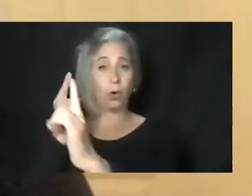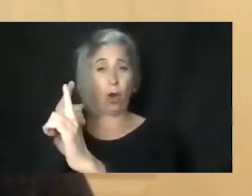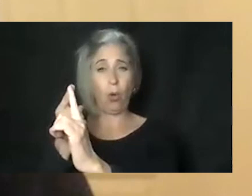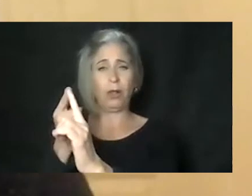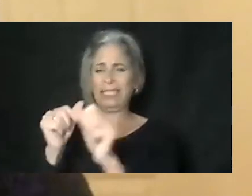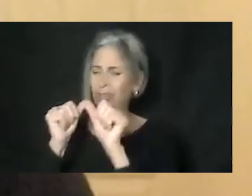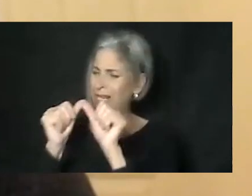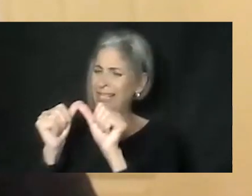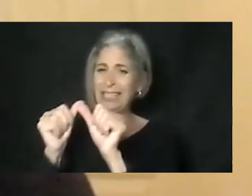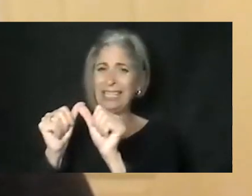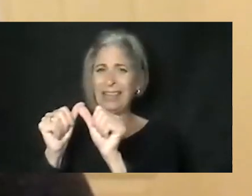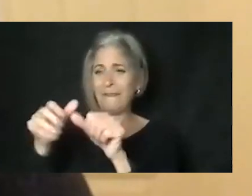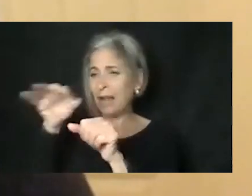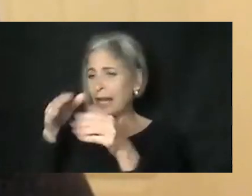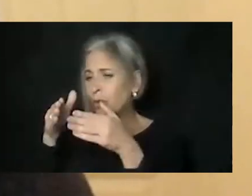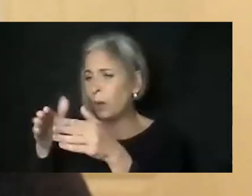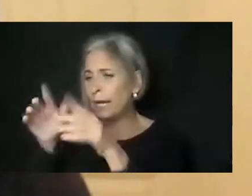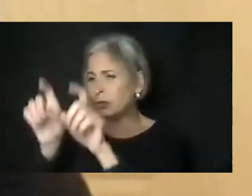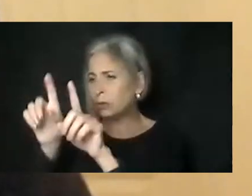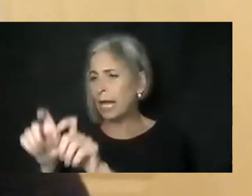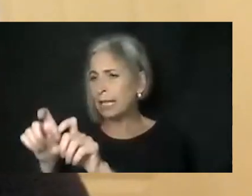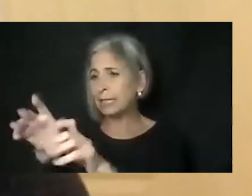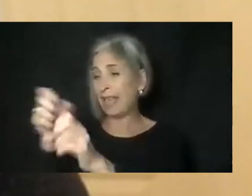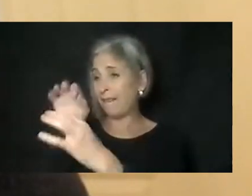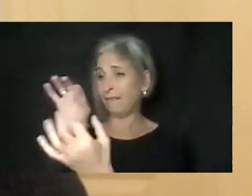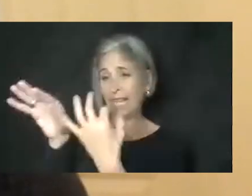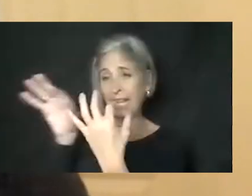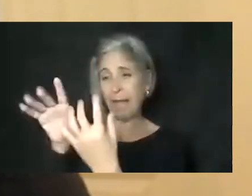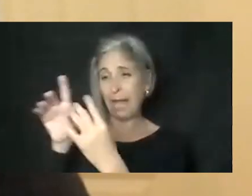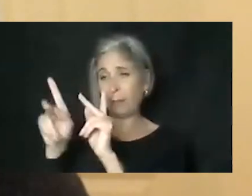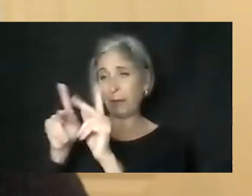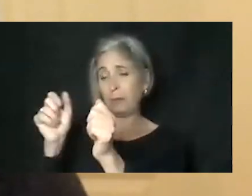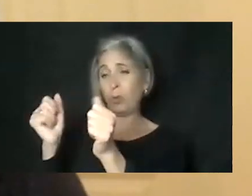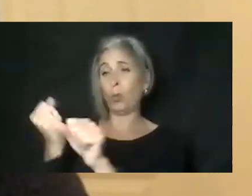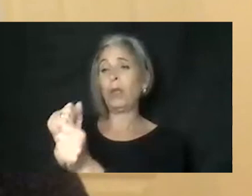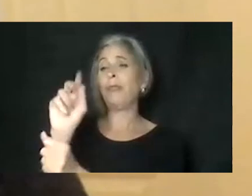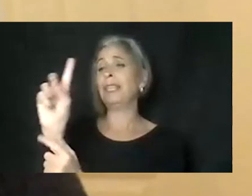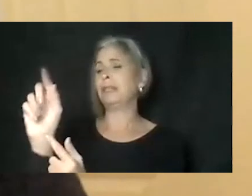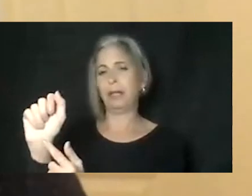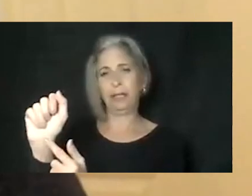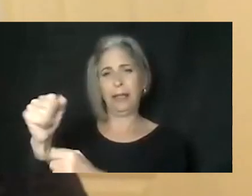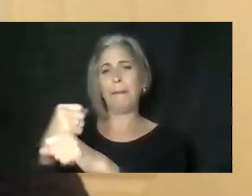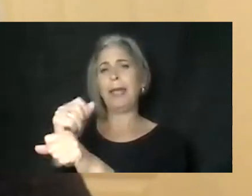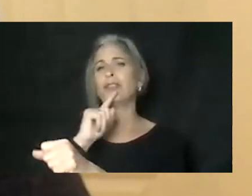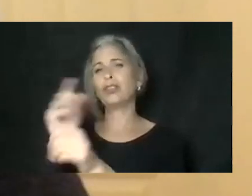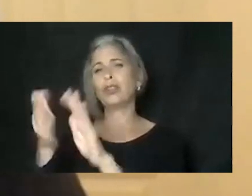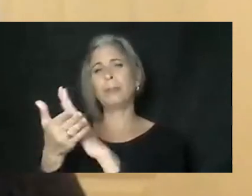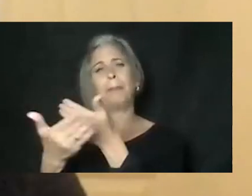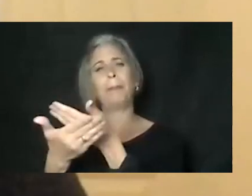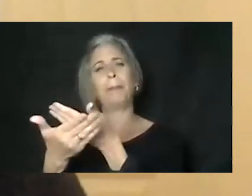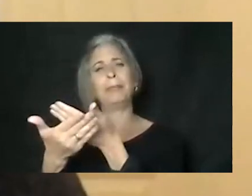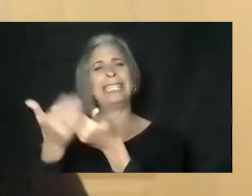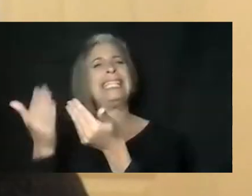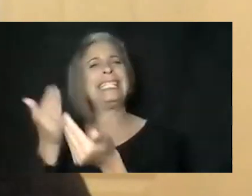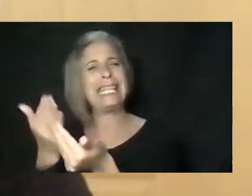constantly just find ways, test it out more, get feedback from people with disabilities, and make sure it's making it easier for them to